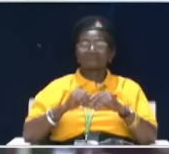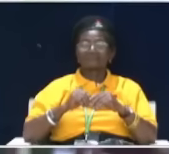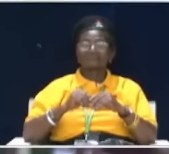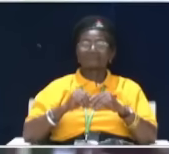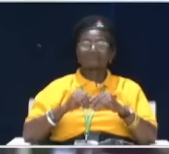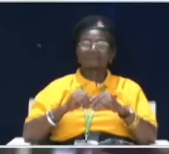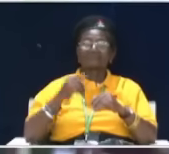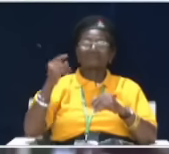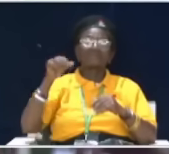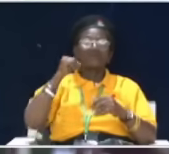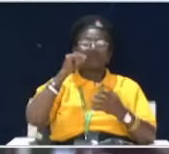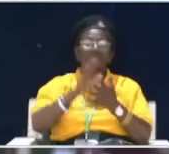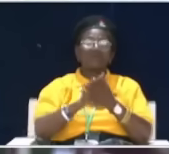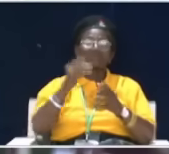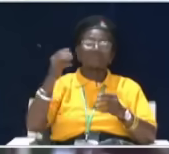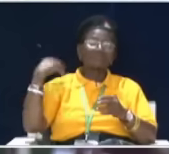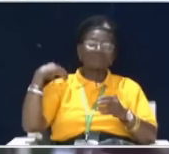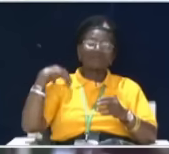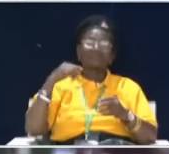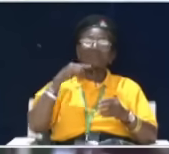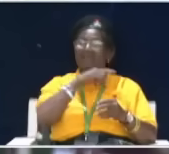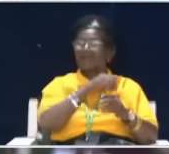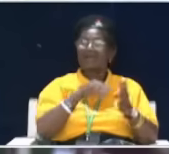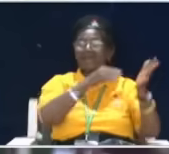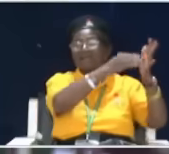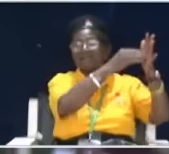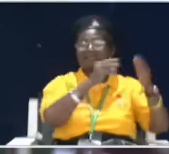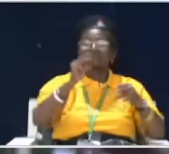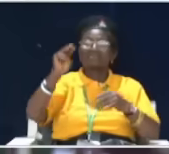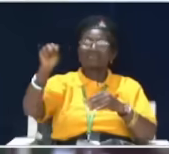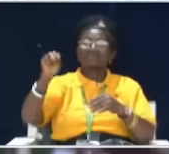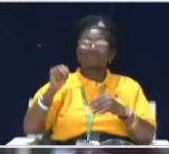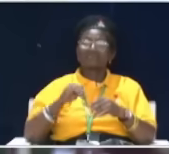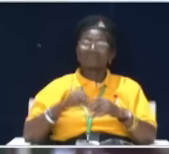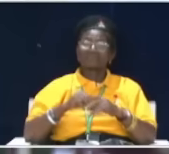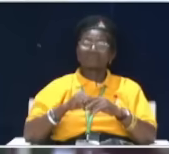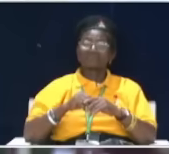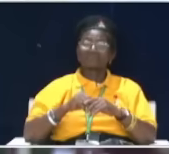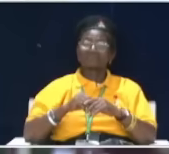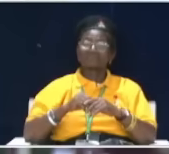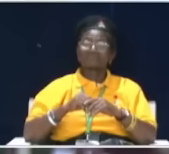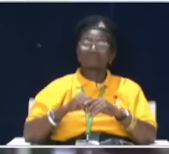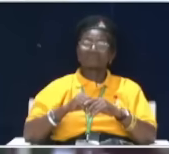And the wife of the master lied against him. Sugbon iyawo oga re paro mo.